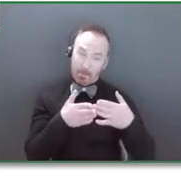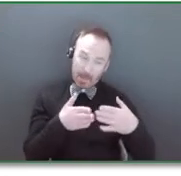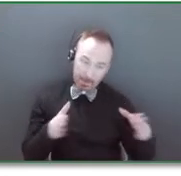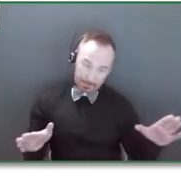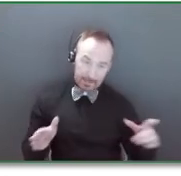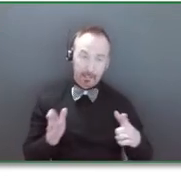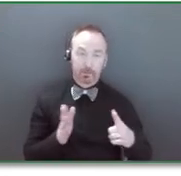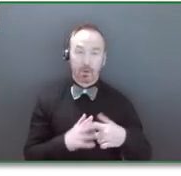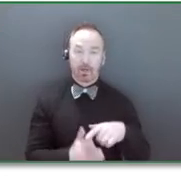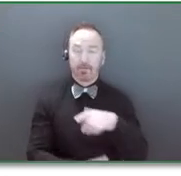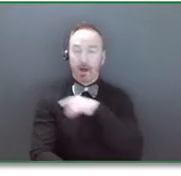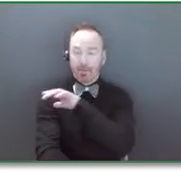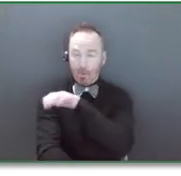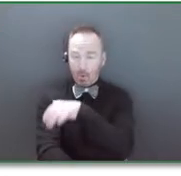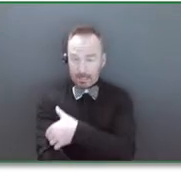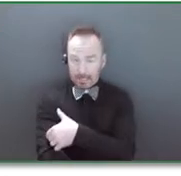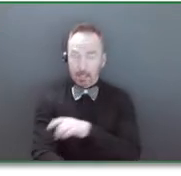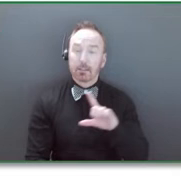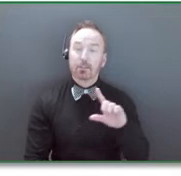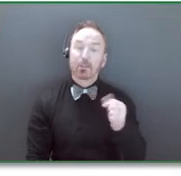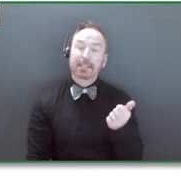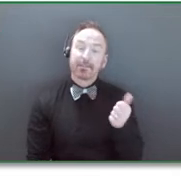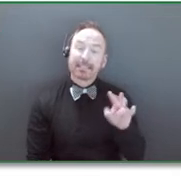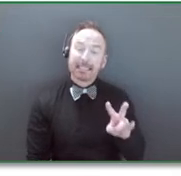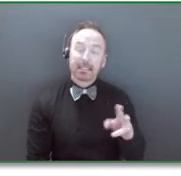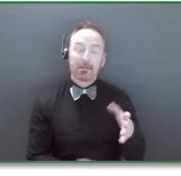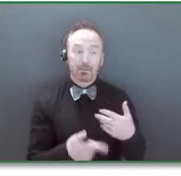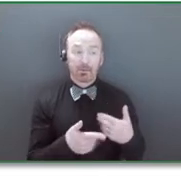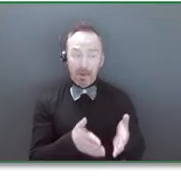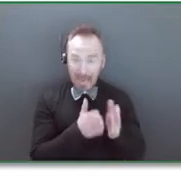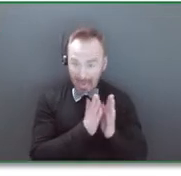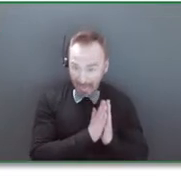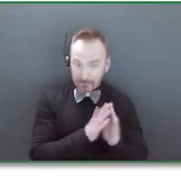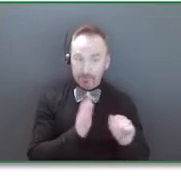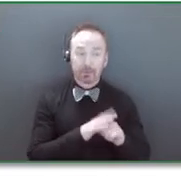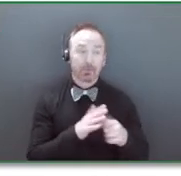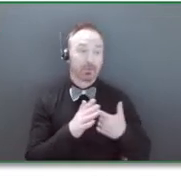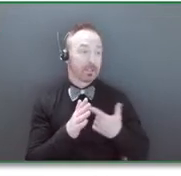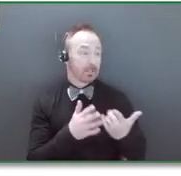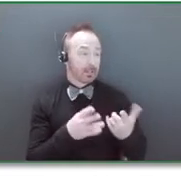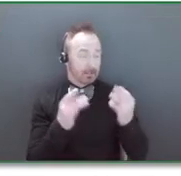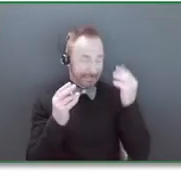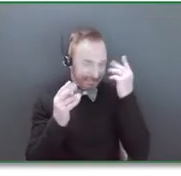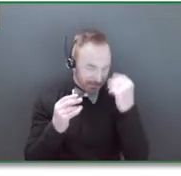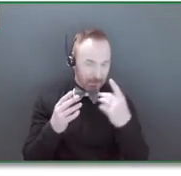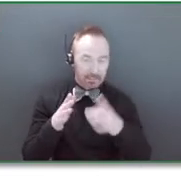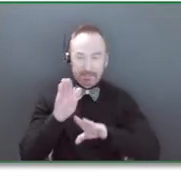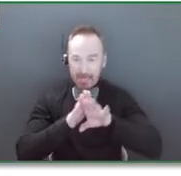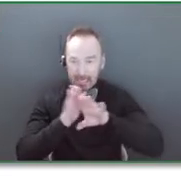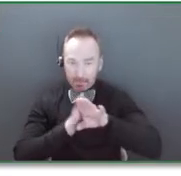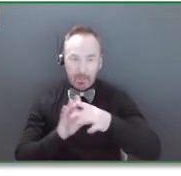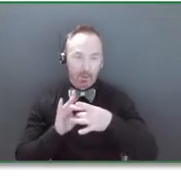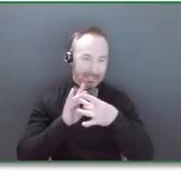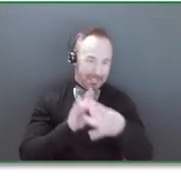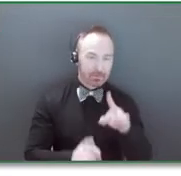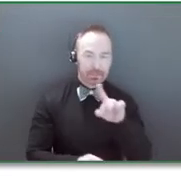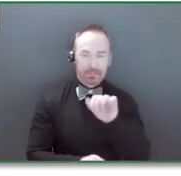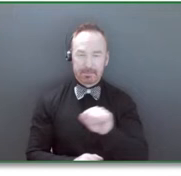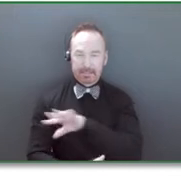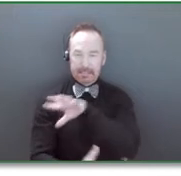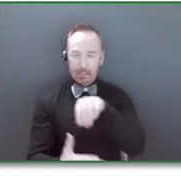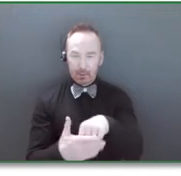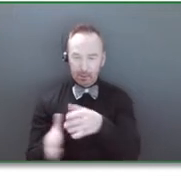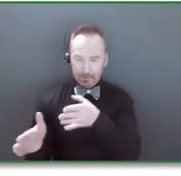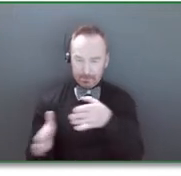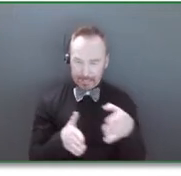to provide some input as they began to develop their disability and inclusion action plan. As the presentation started,